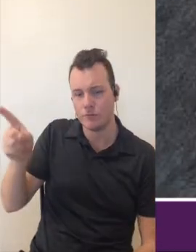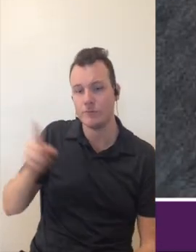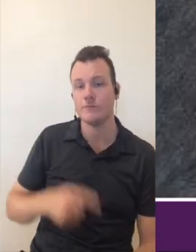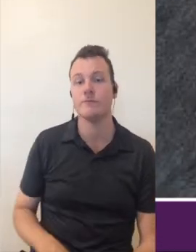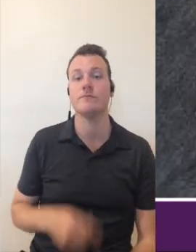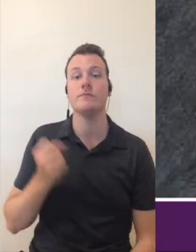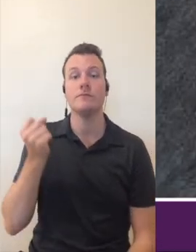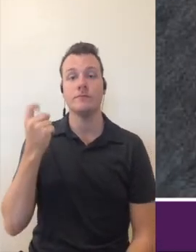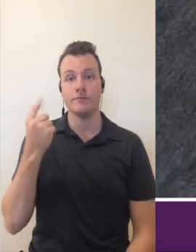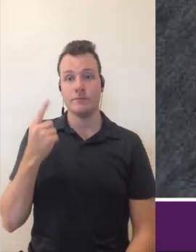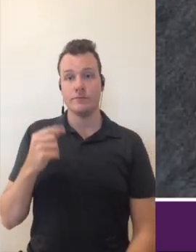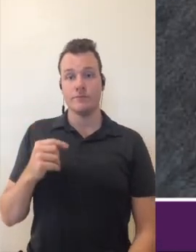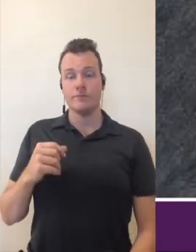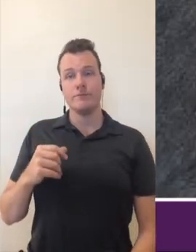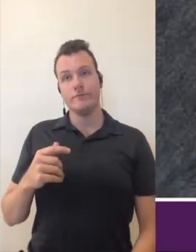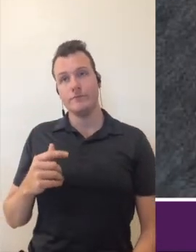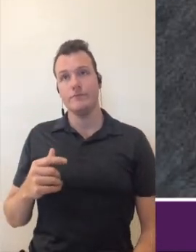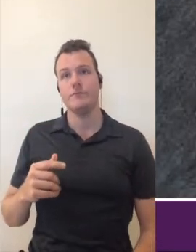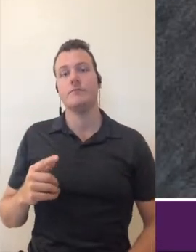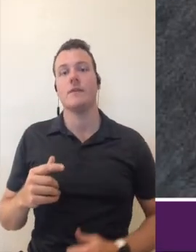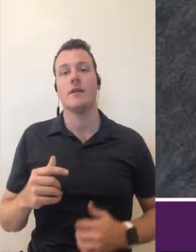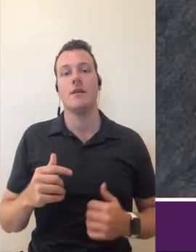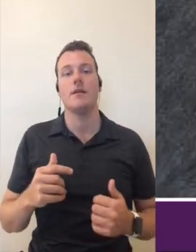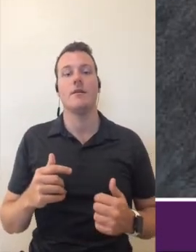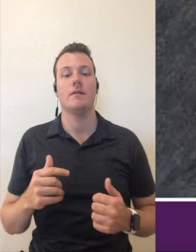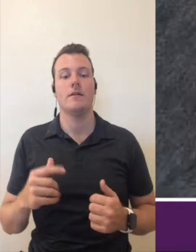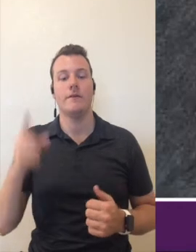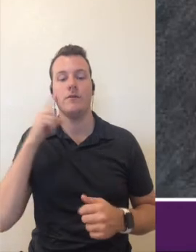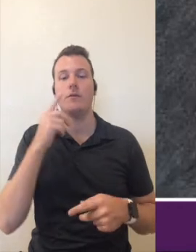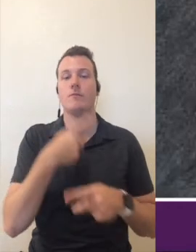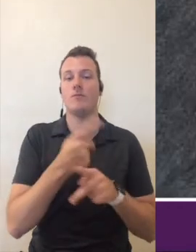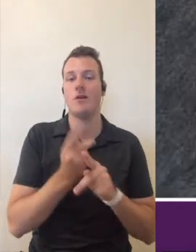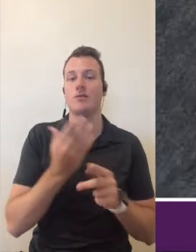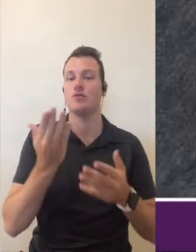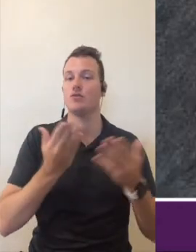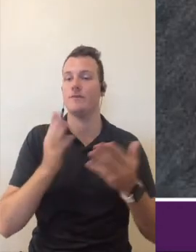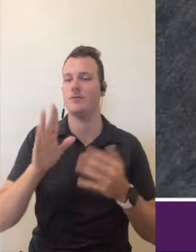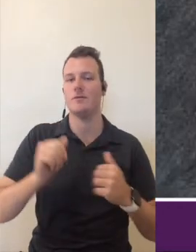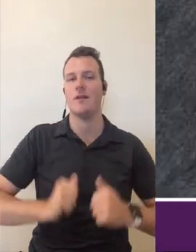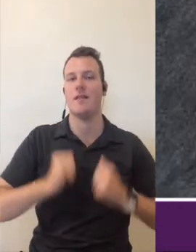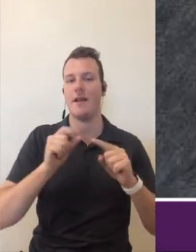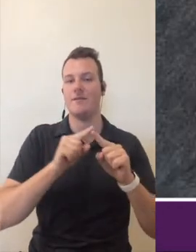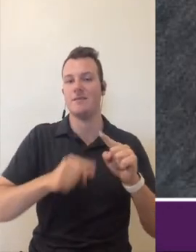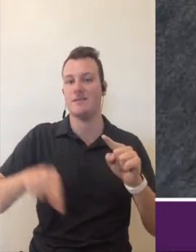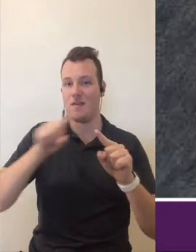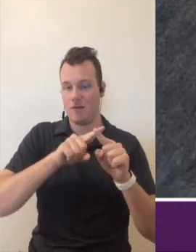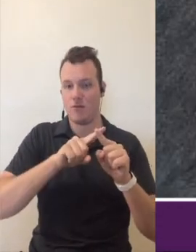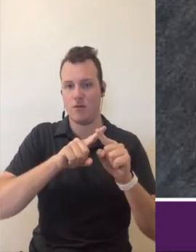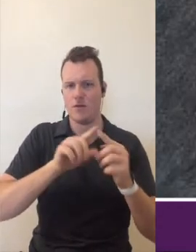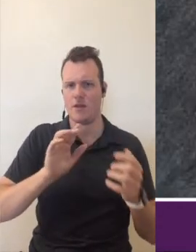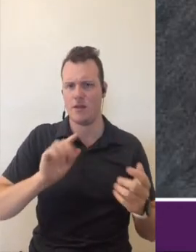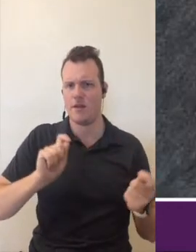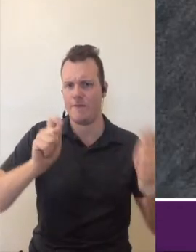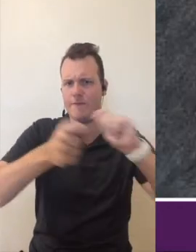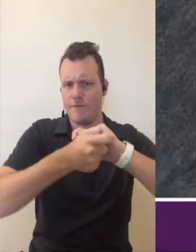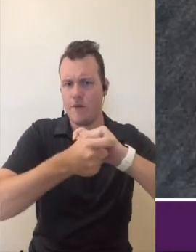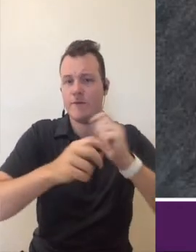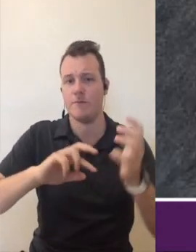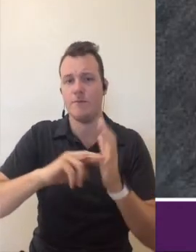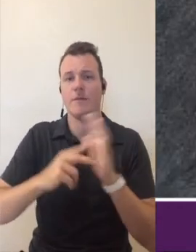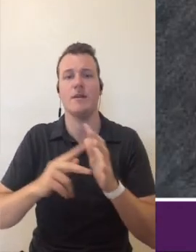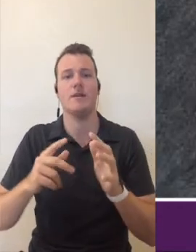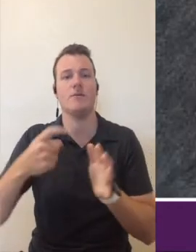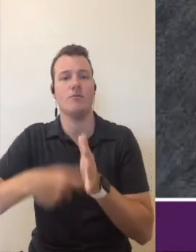do have a few questions for you. The first is, as the life cycle of a product or